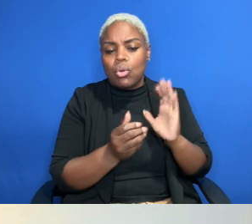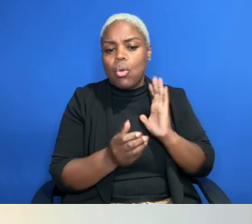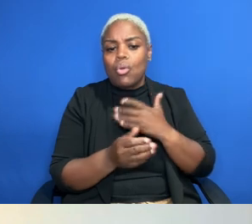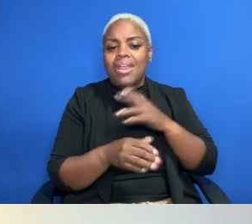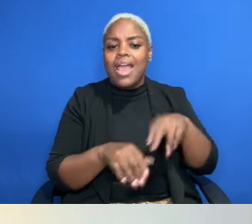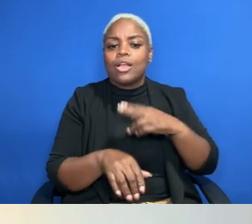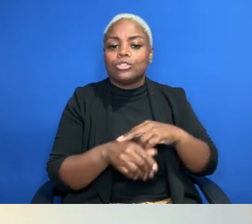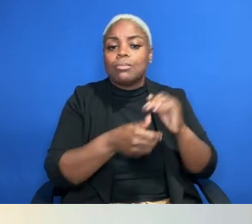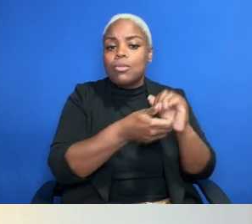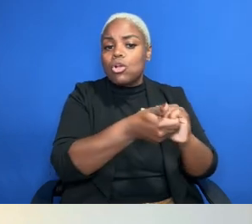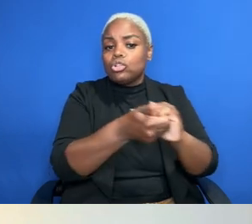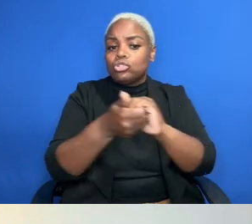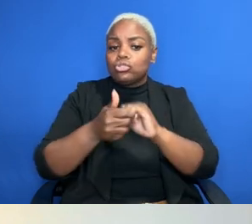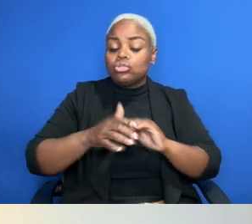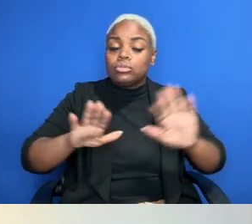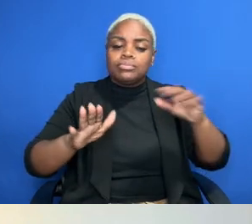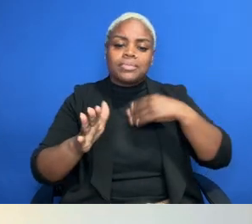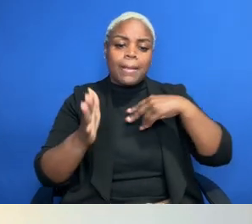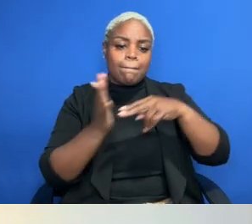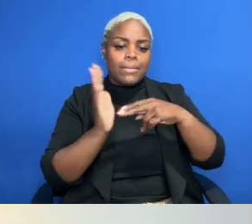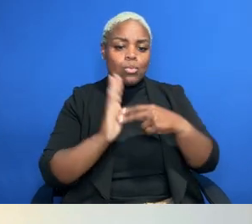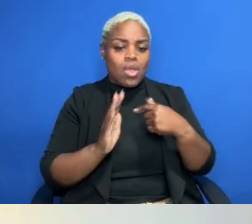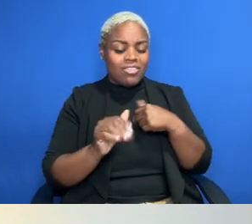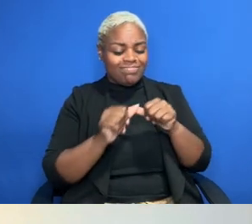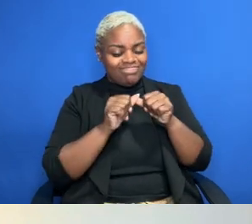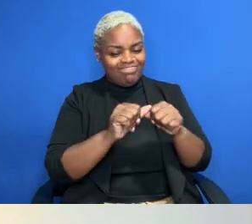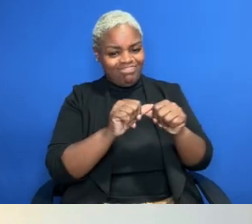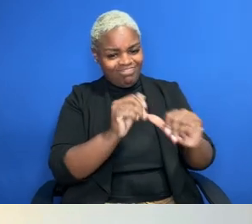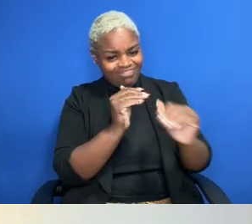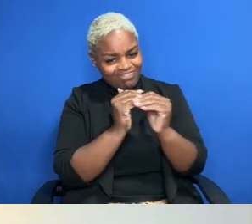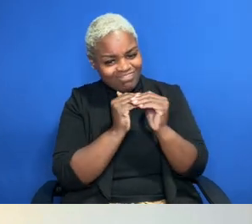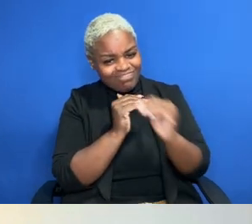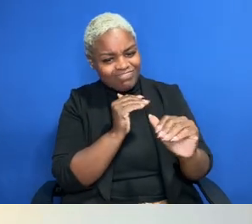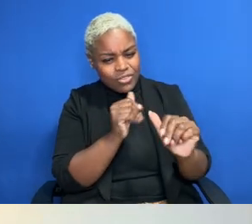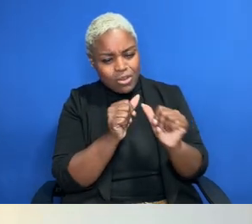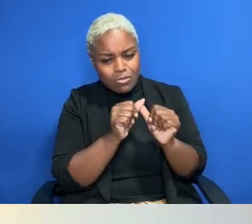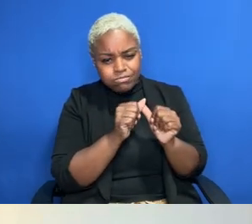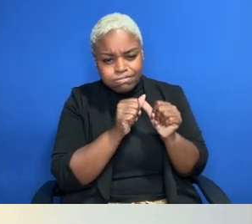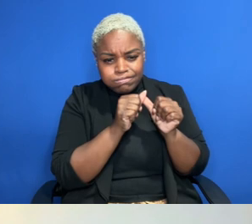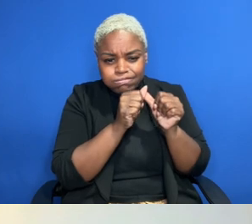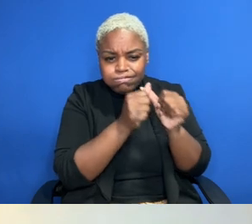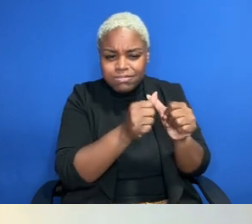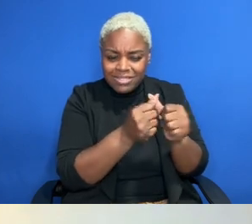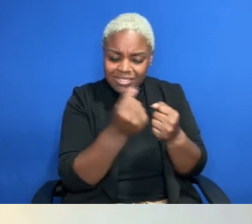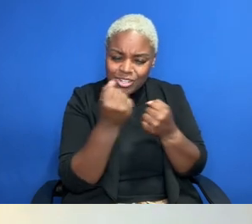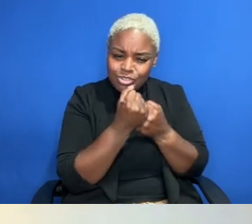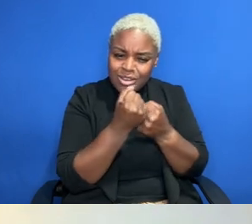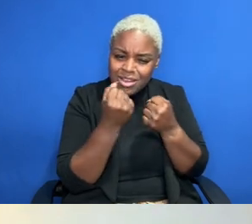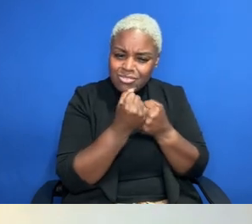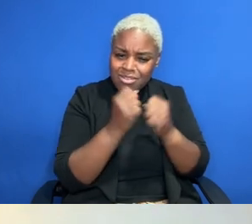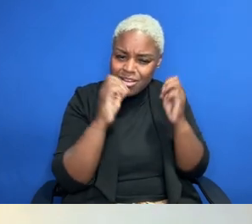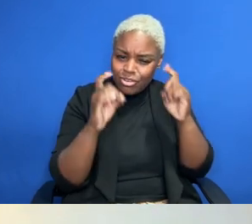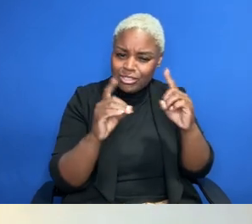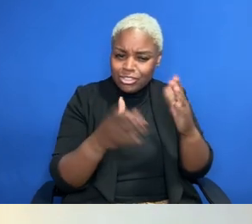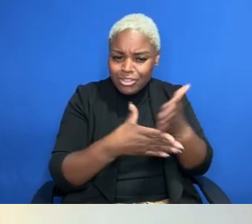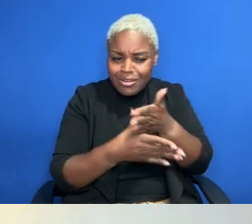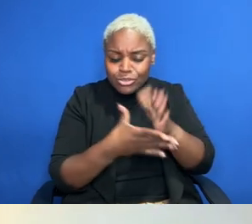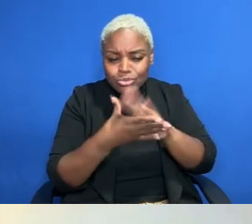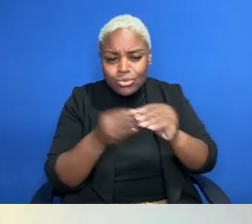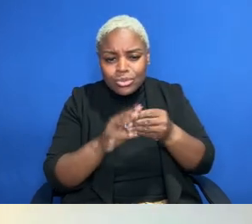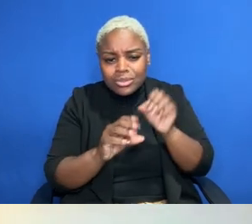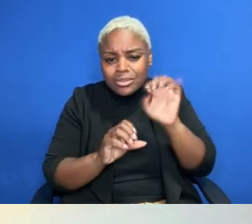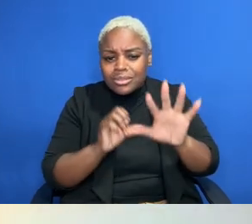know a lot of our national partners are. So, I mean, we have to keep that steady drumbeat of educating others, sharing